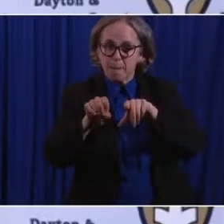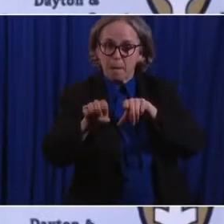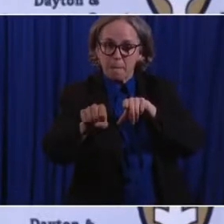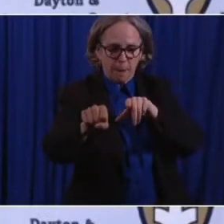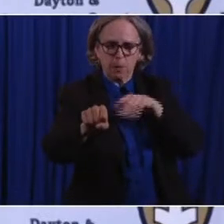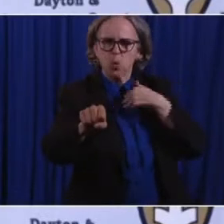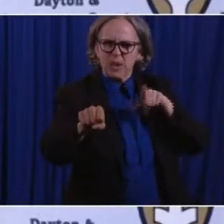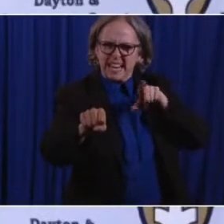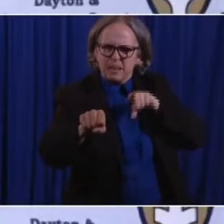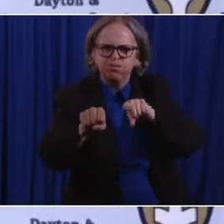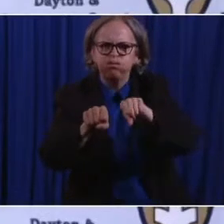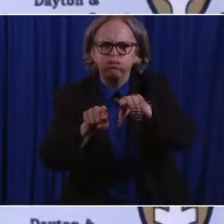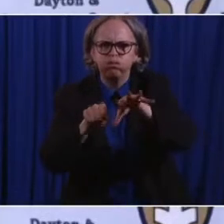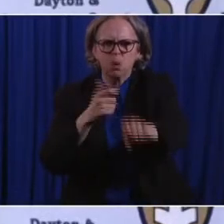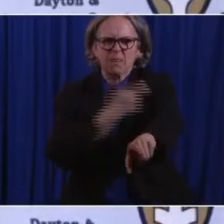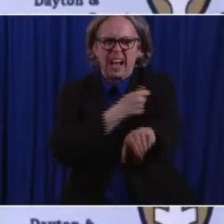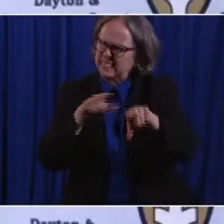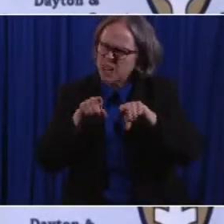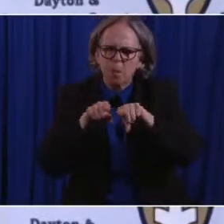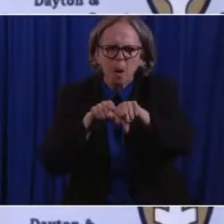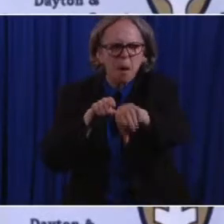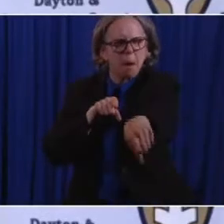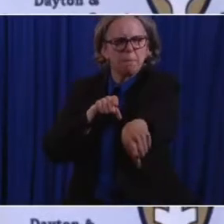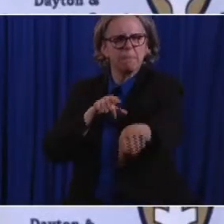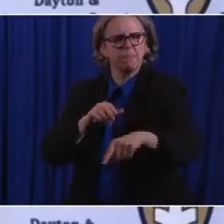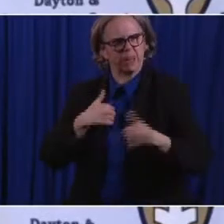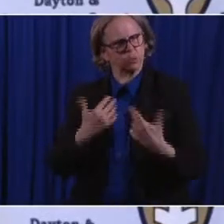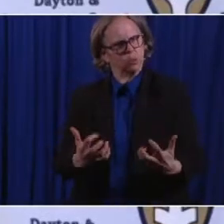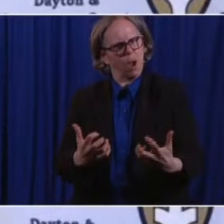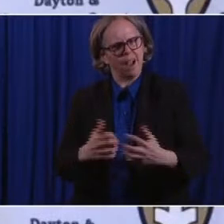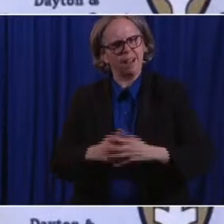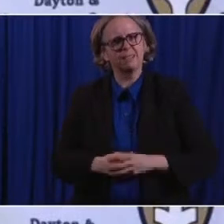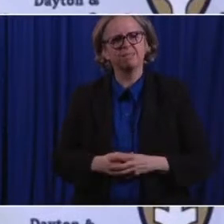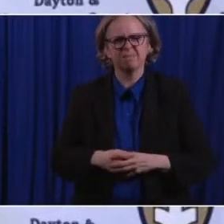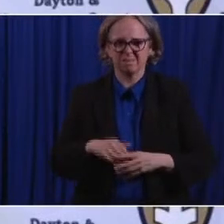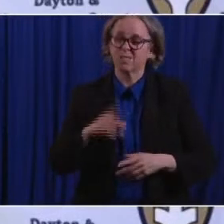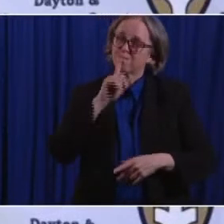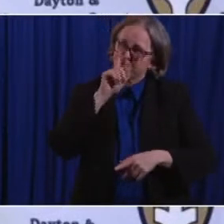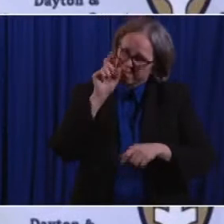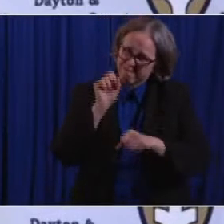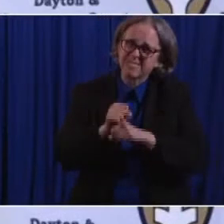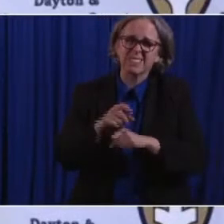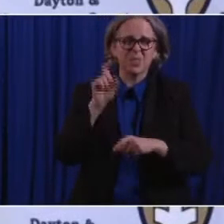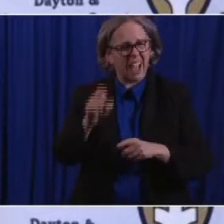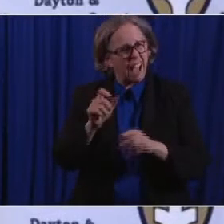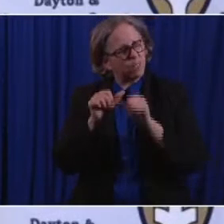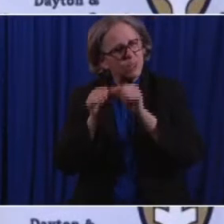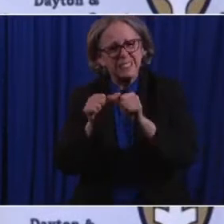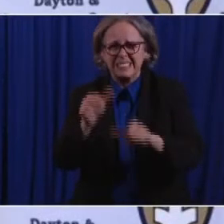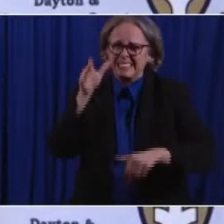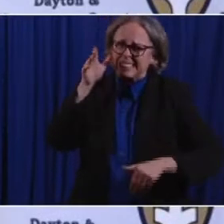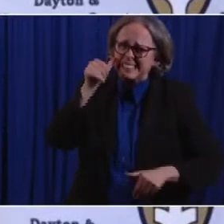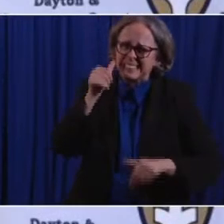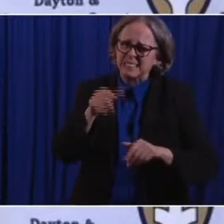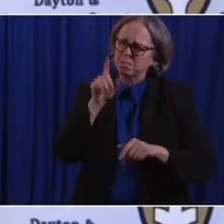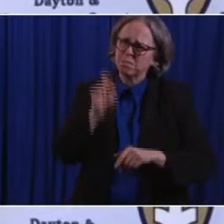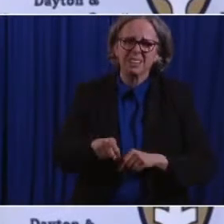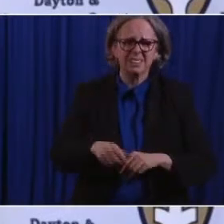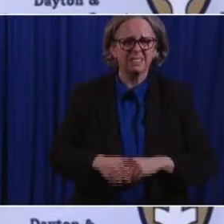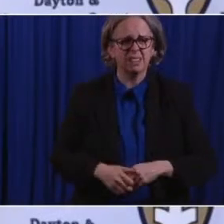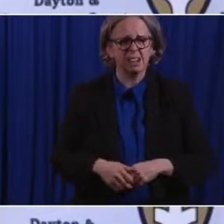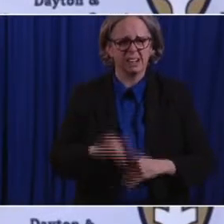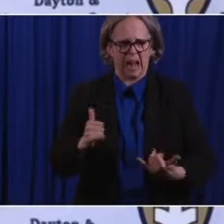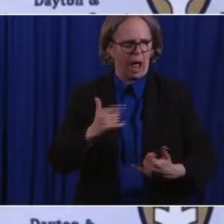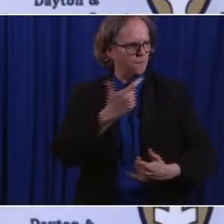to understand that we are in a battle. But we've got a pretty big cannon, and that cannon is